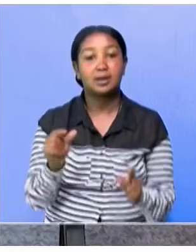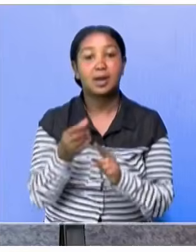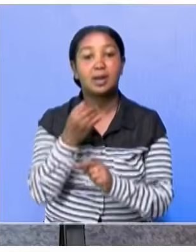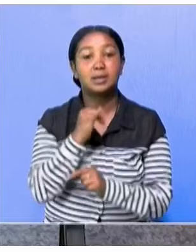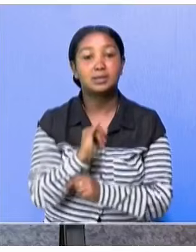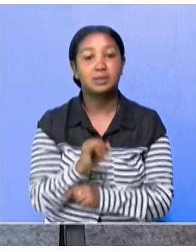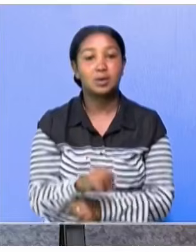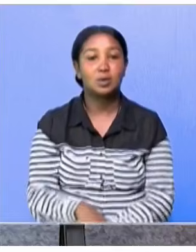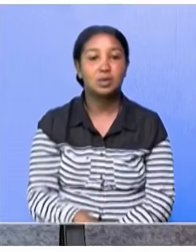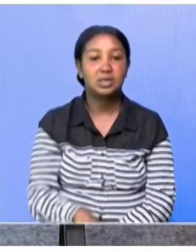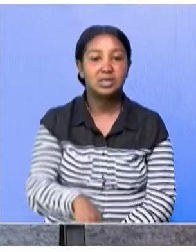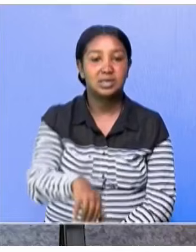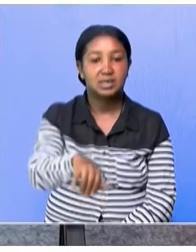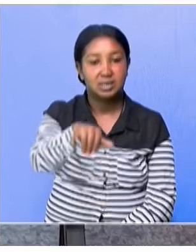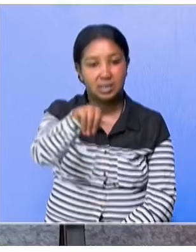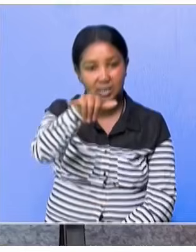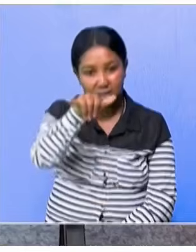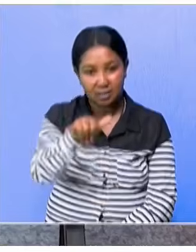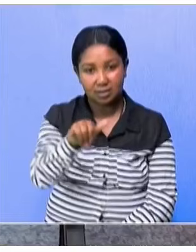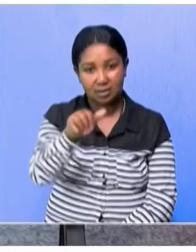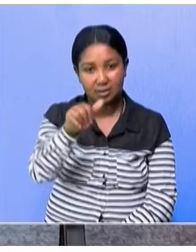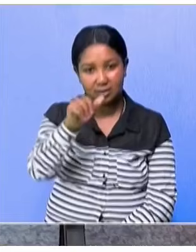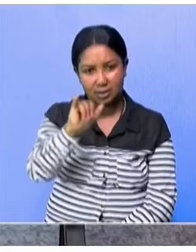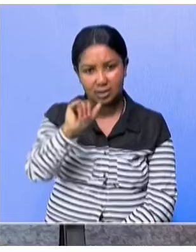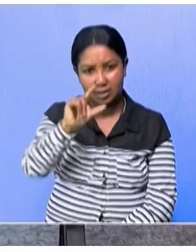is yield. Yeah.